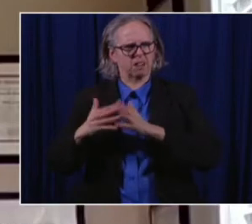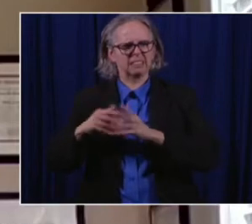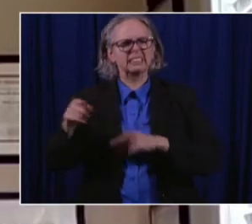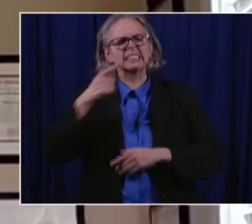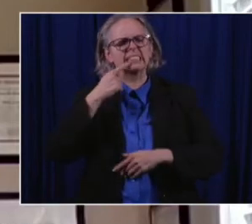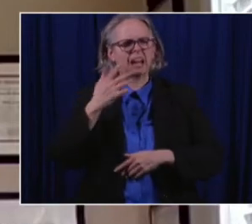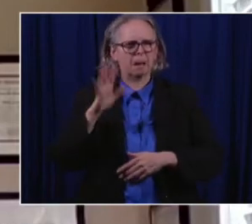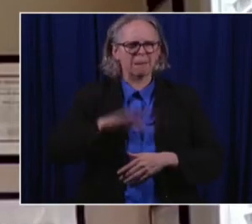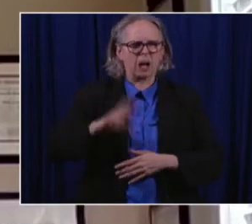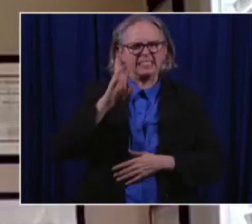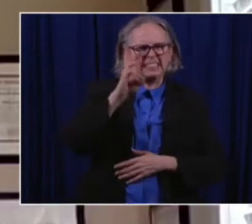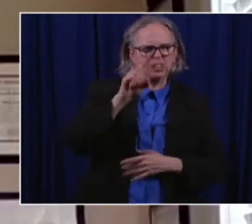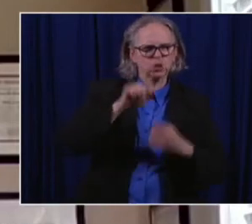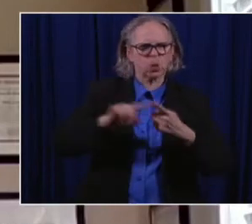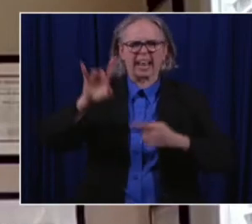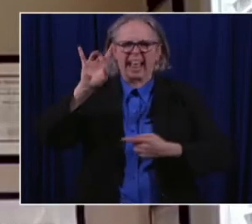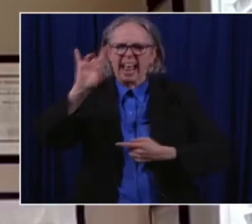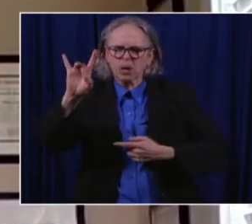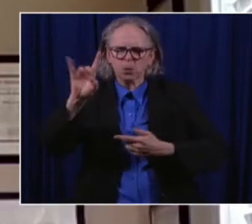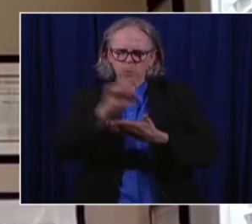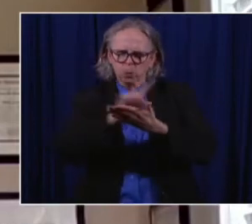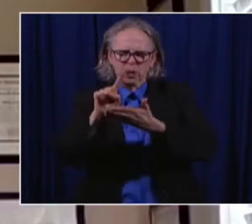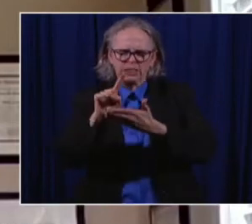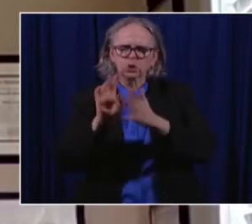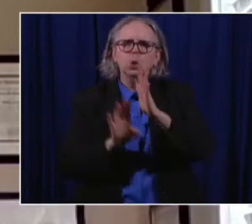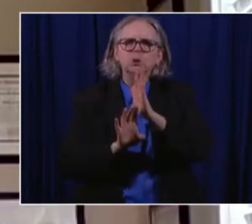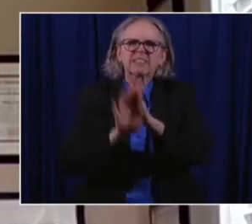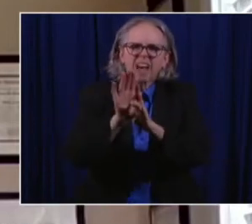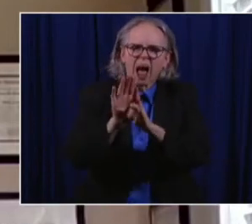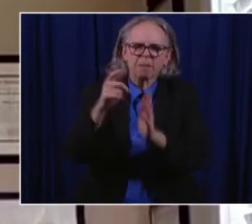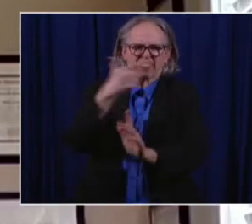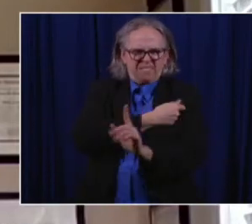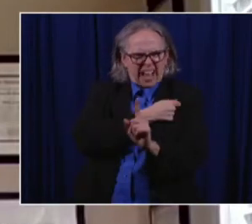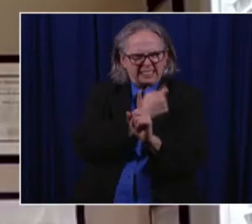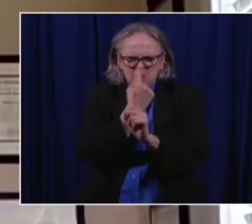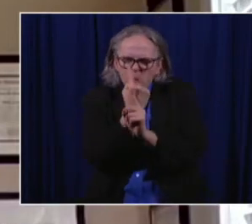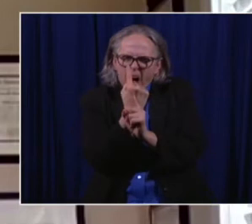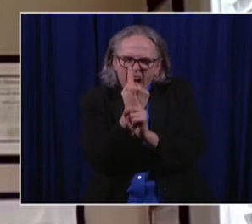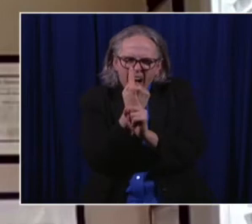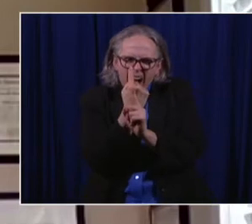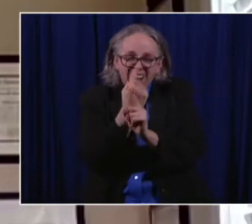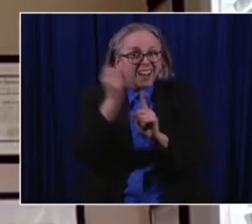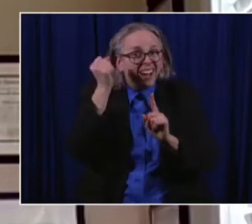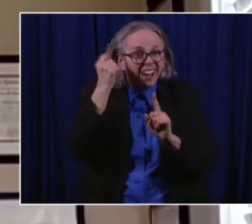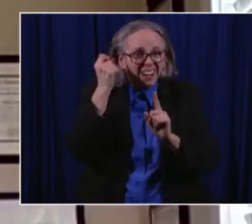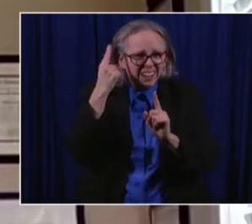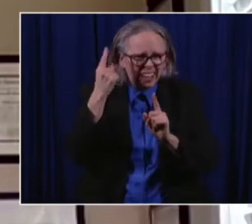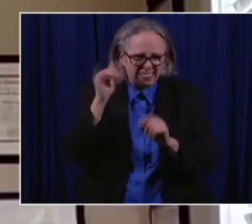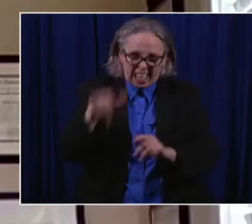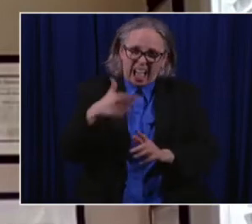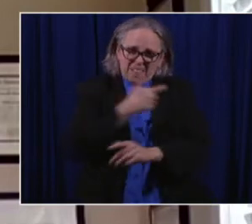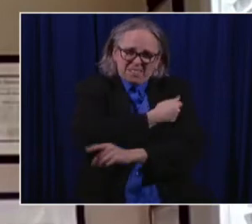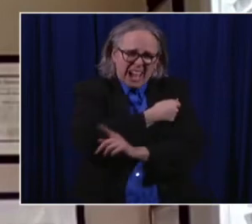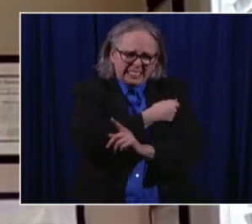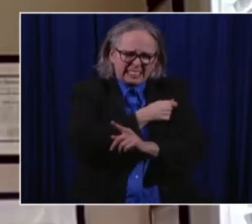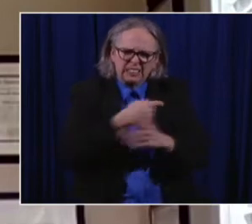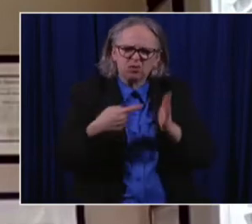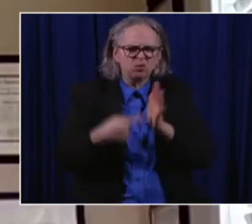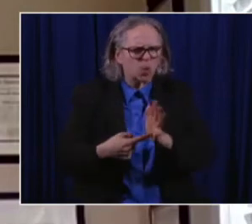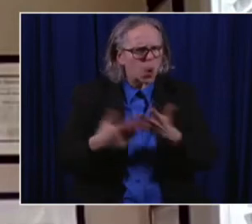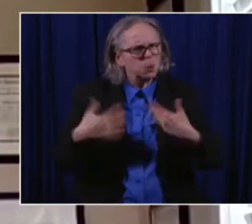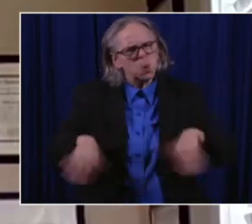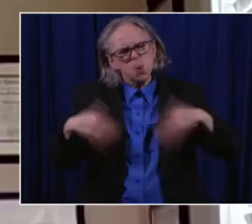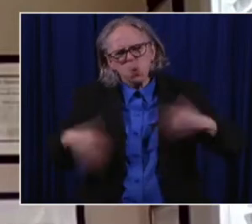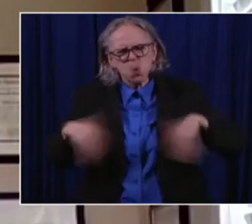vaccine. And these vaccines have shown an incredible safety profile. So now I think it's really incumbent upon